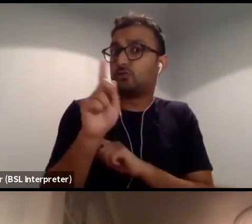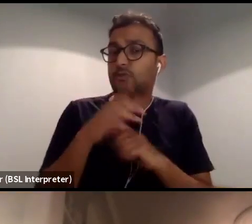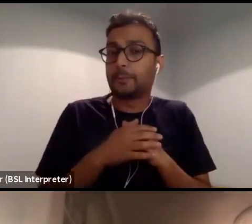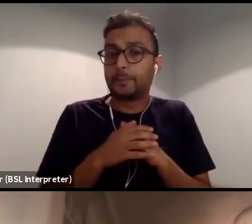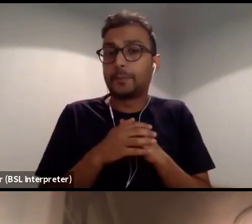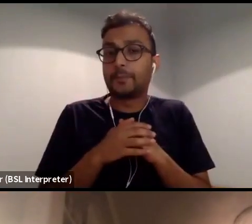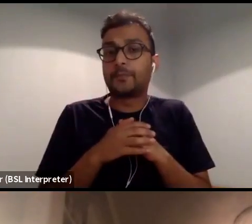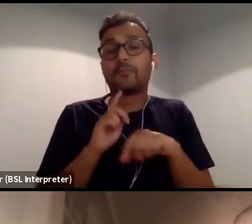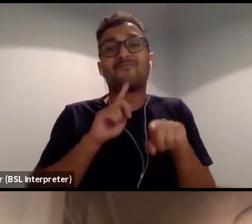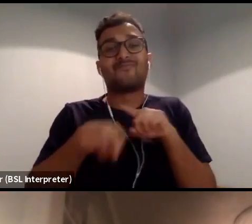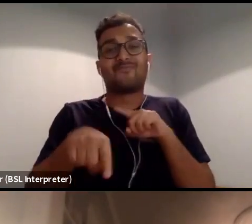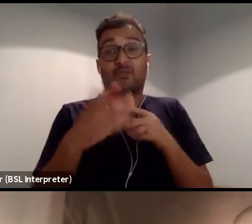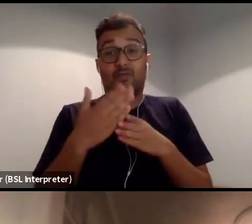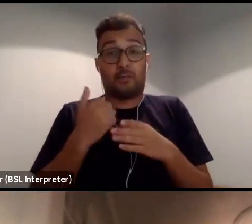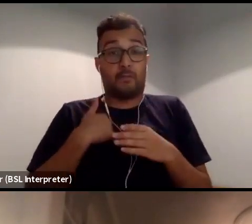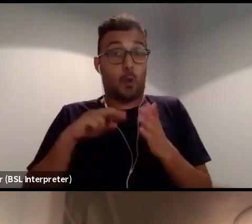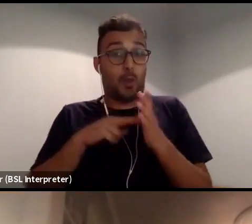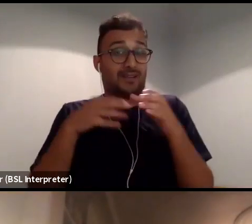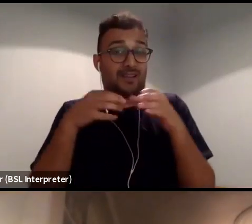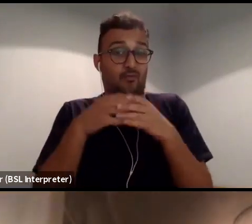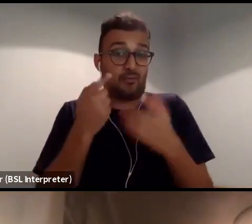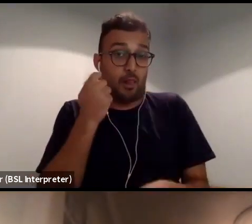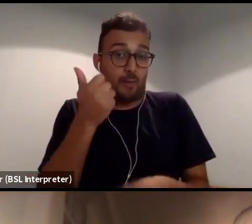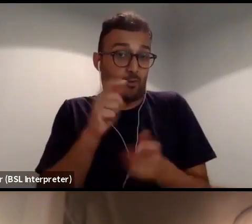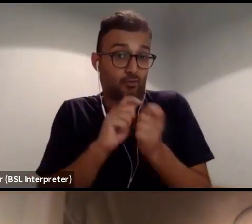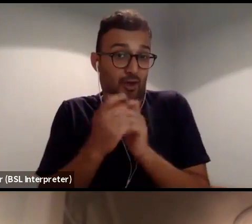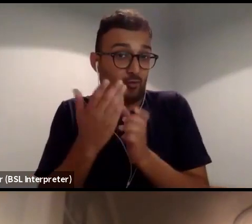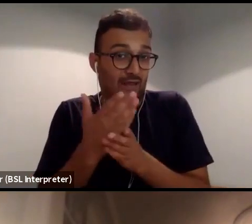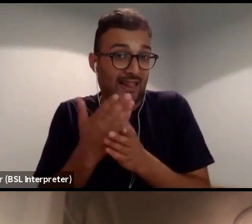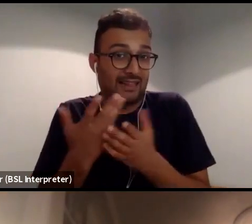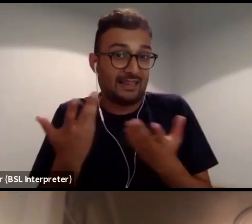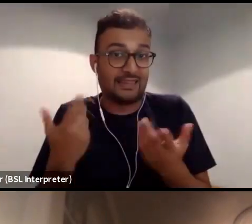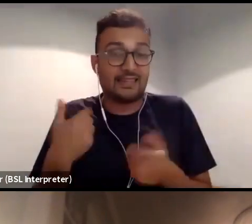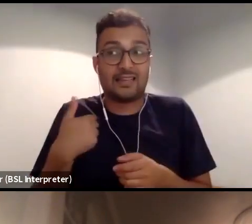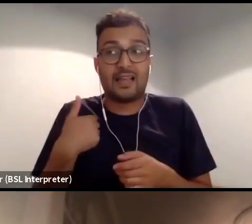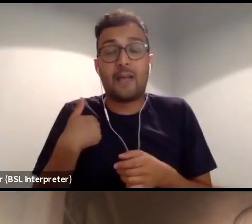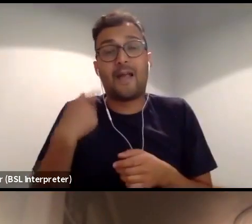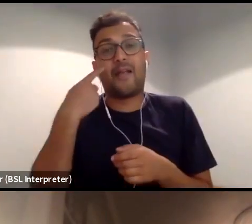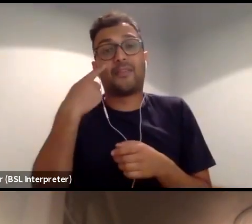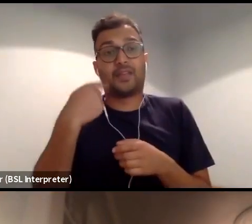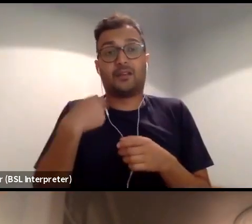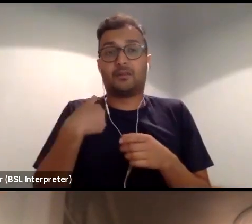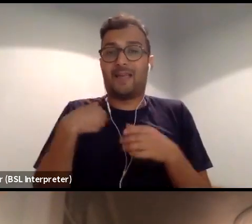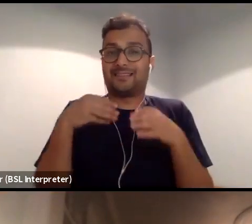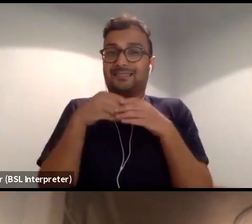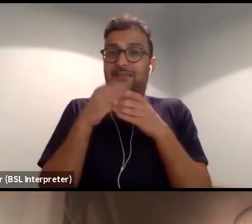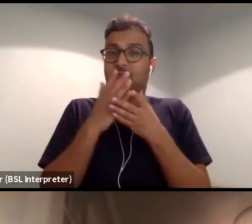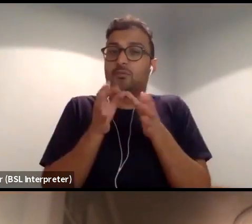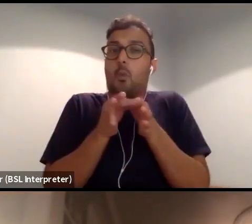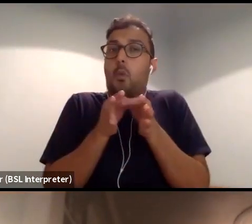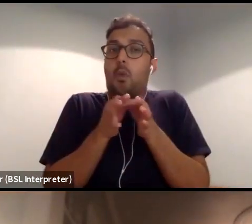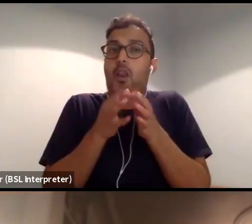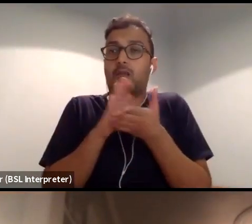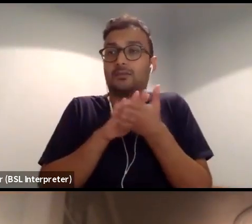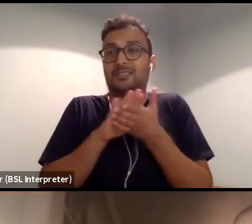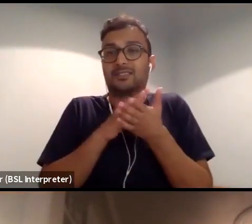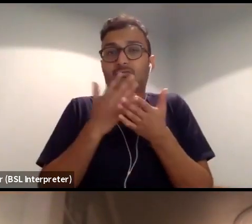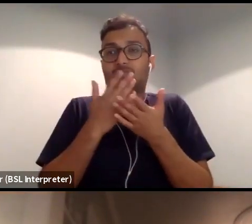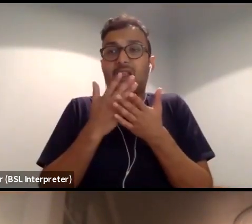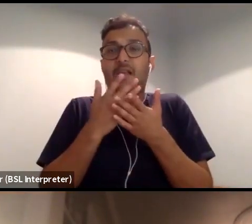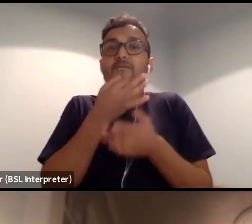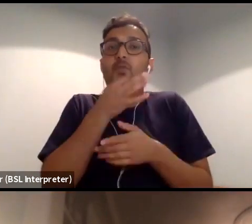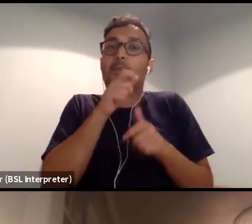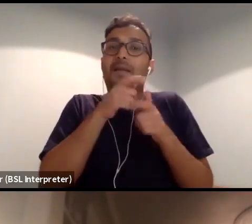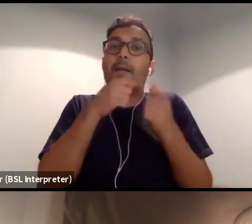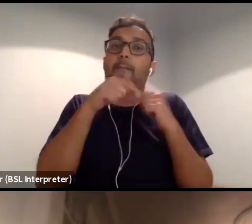actually, because we're a fairly small team, it is a small number of people who are making those decisions.